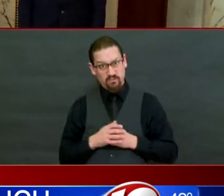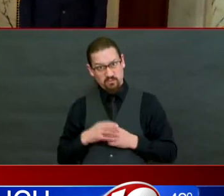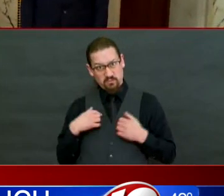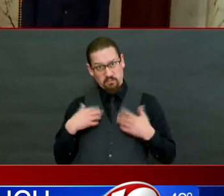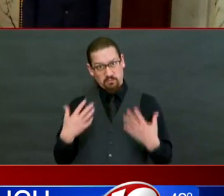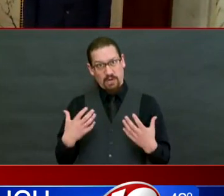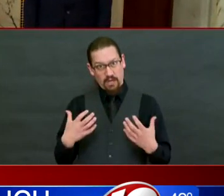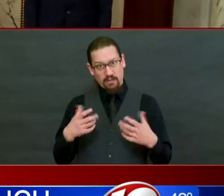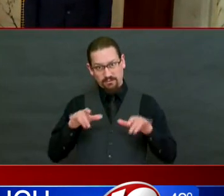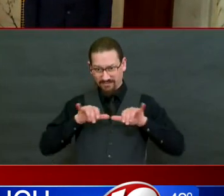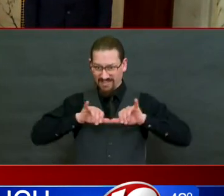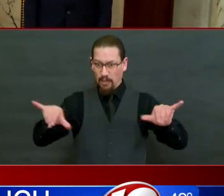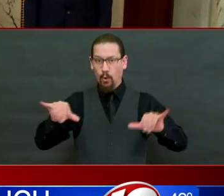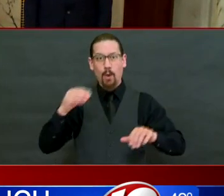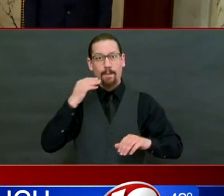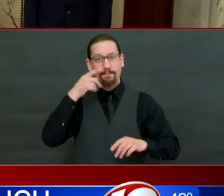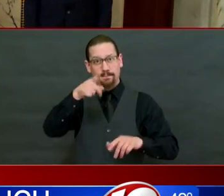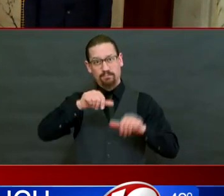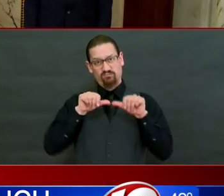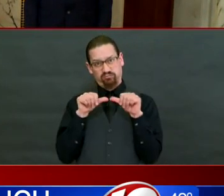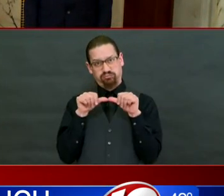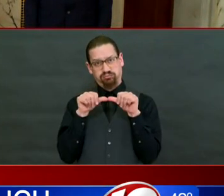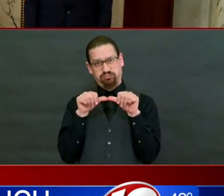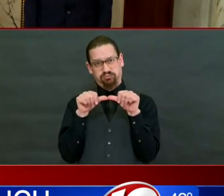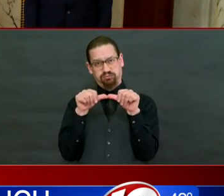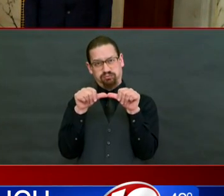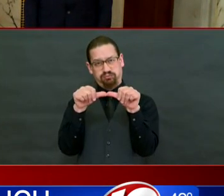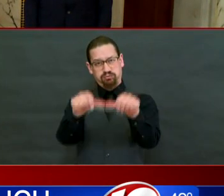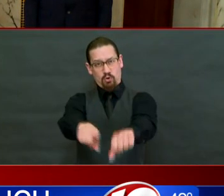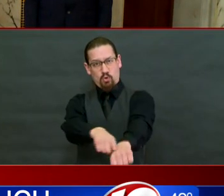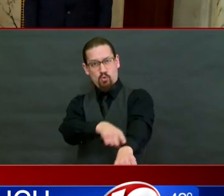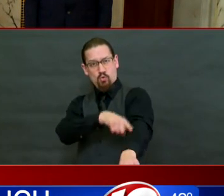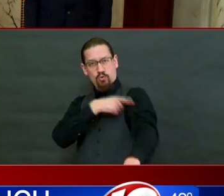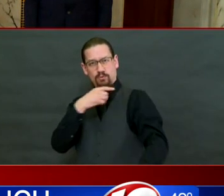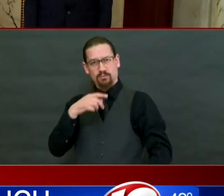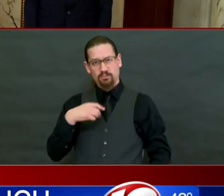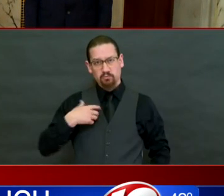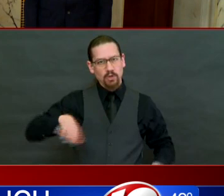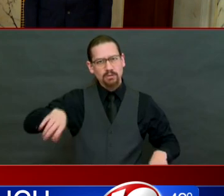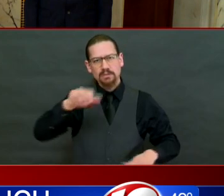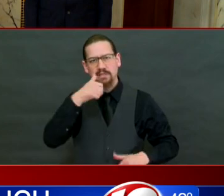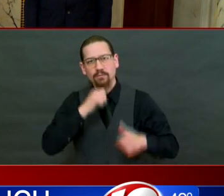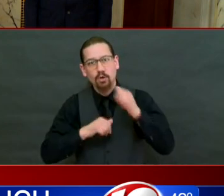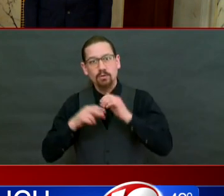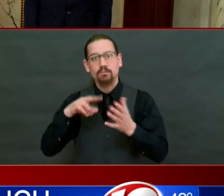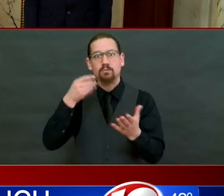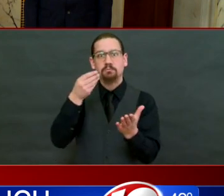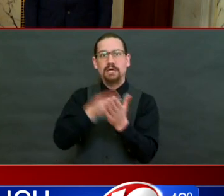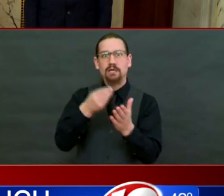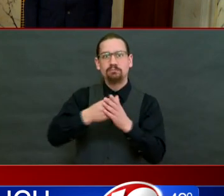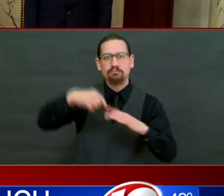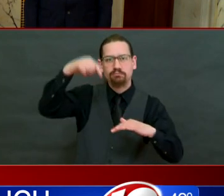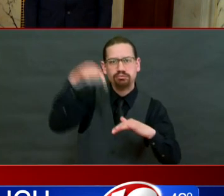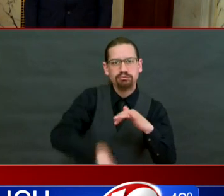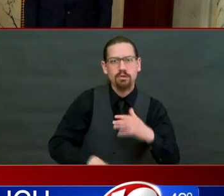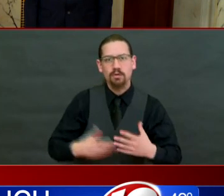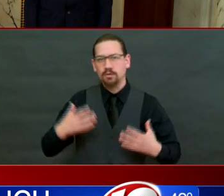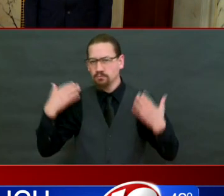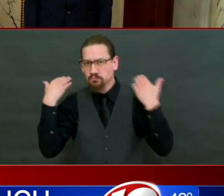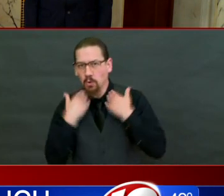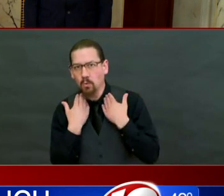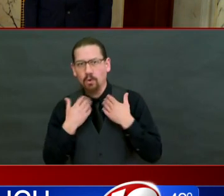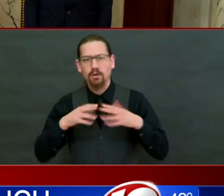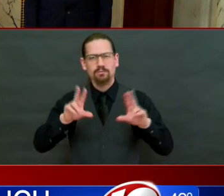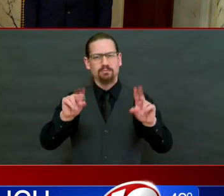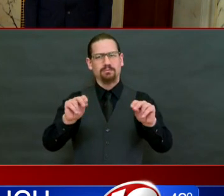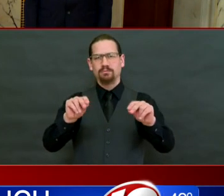necessary. I have spent my whole governorship working to get Rhode Islanders back to